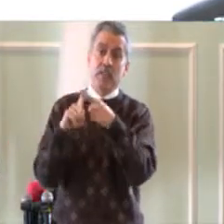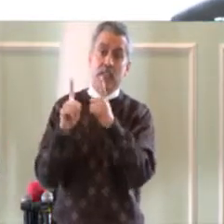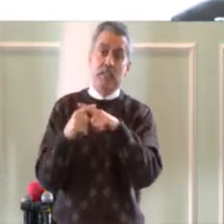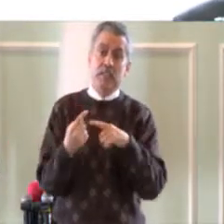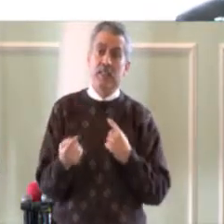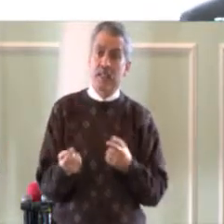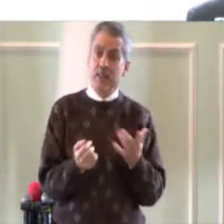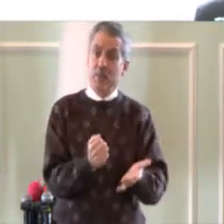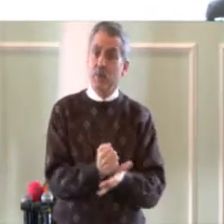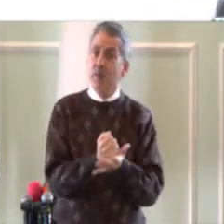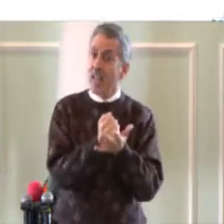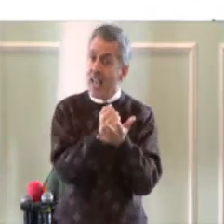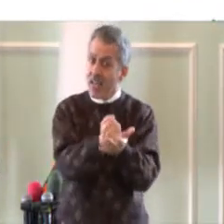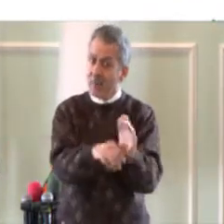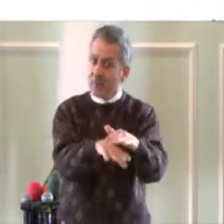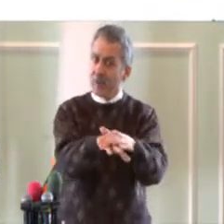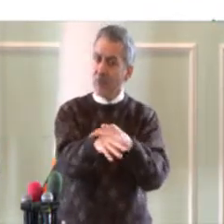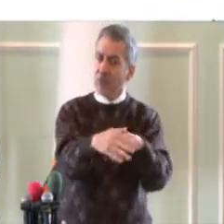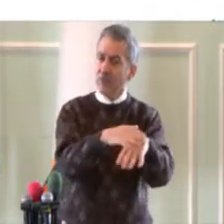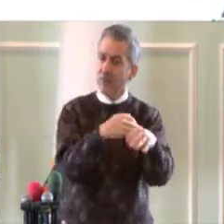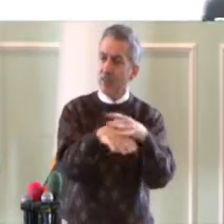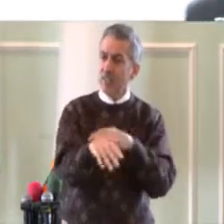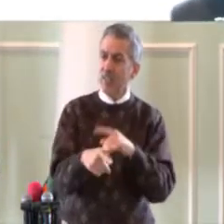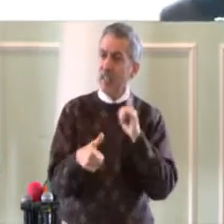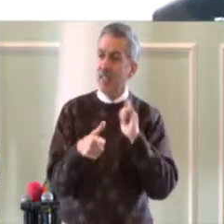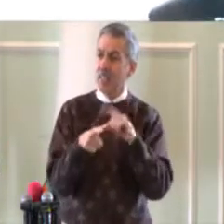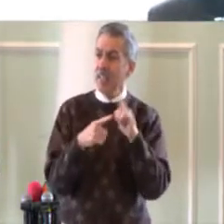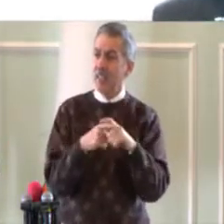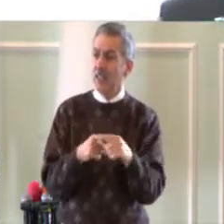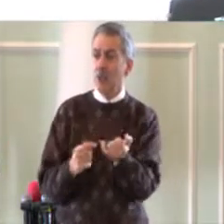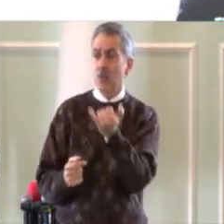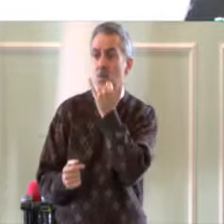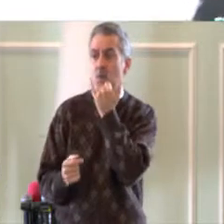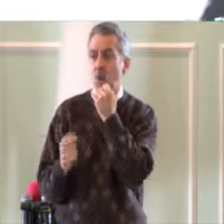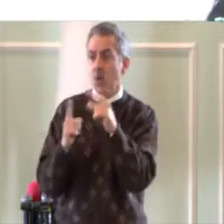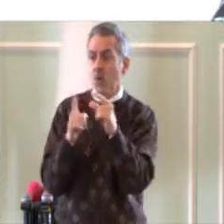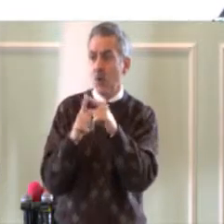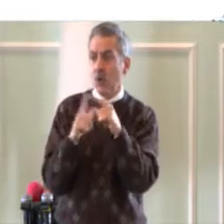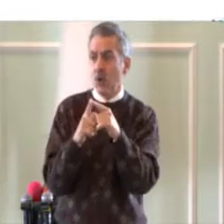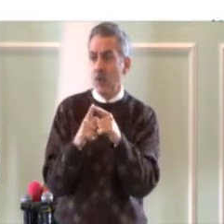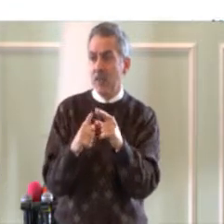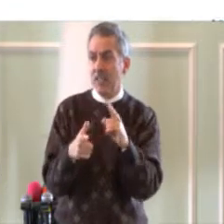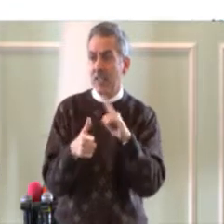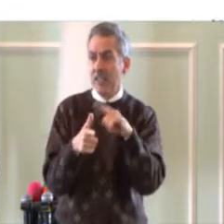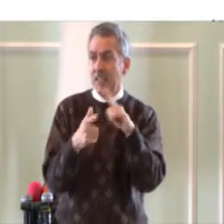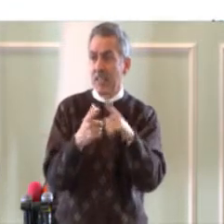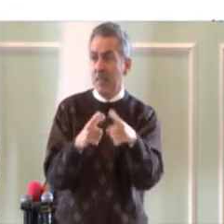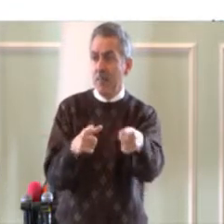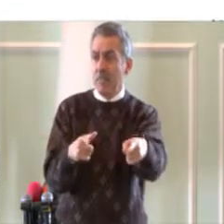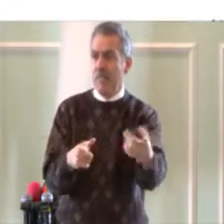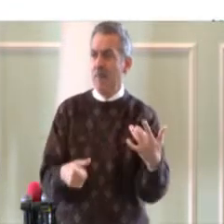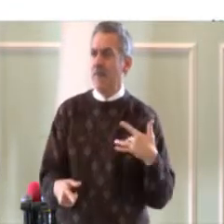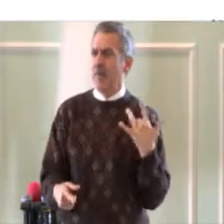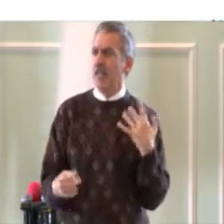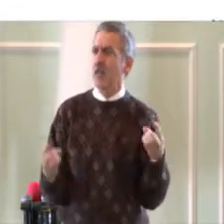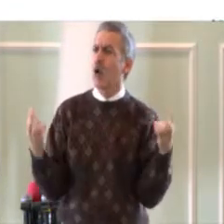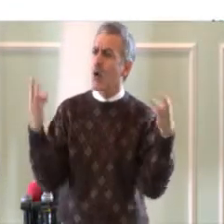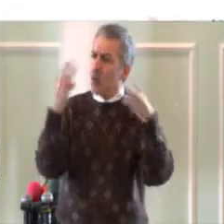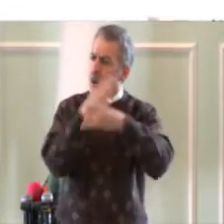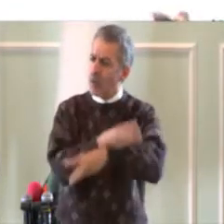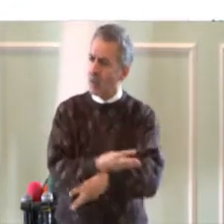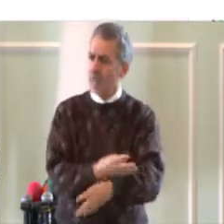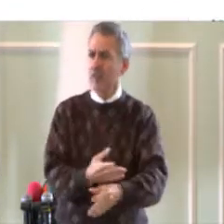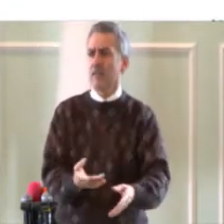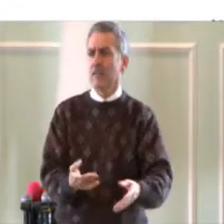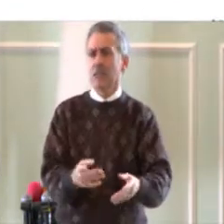try to help him, to try to comfort him. But instead of helping him, they end up making him feel even worse.